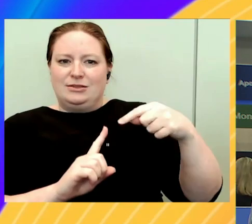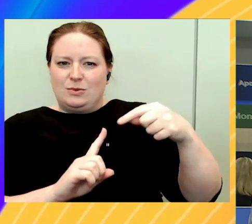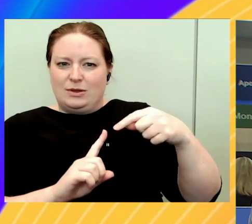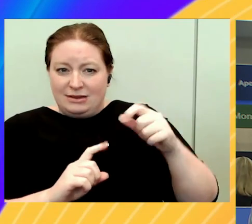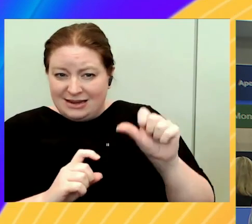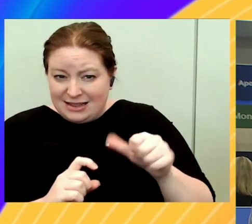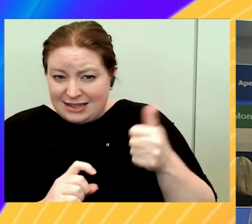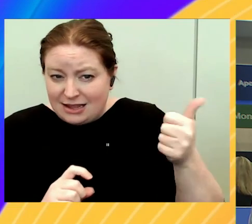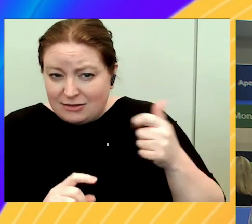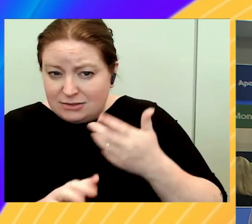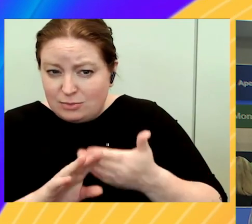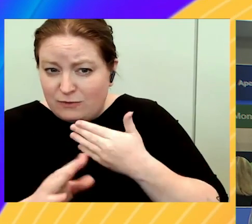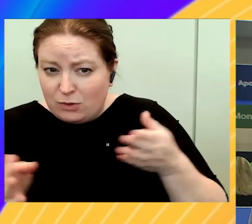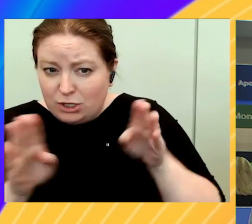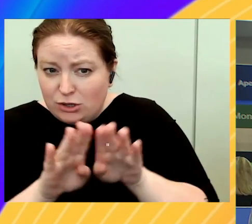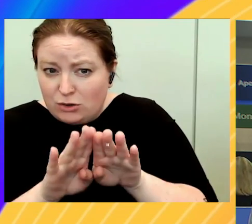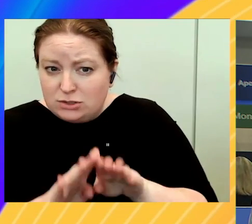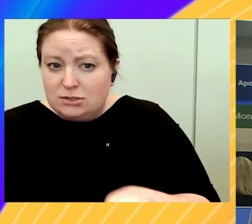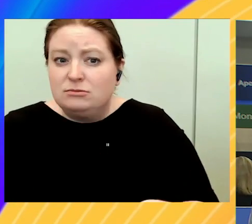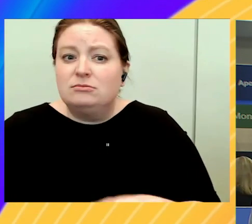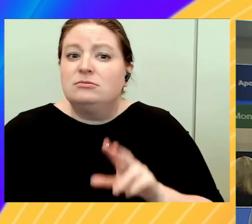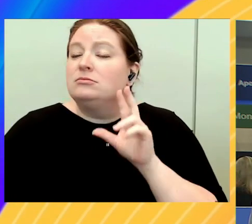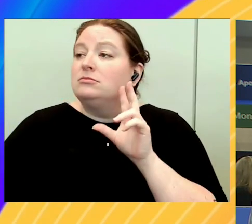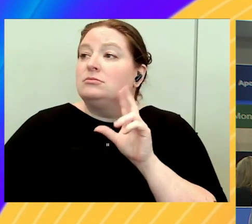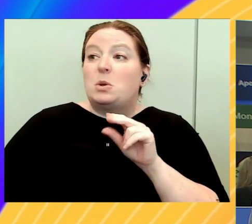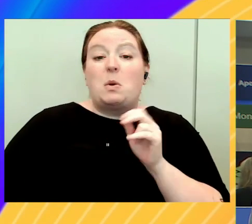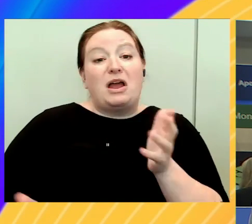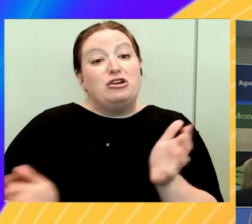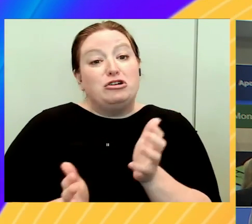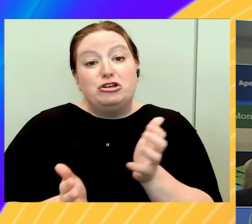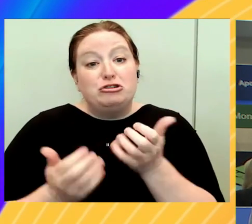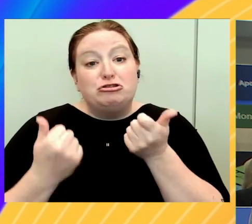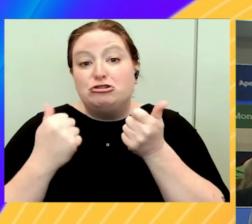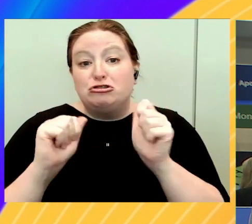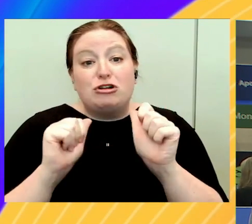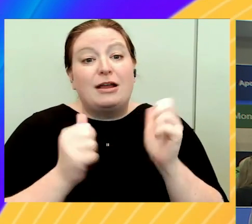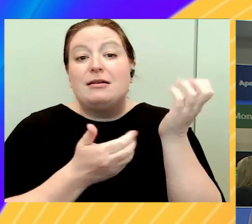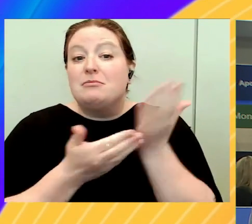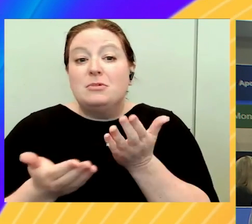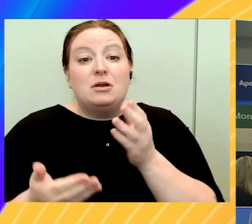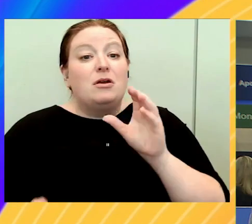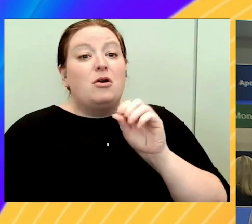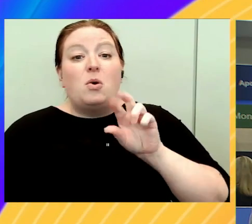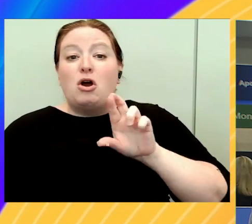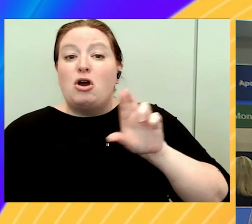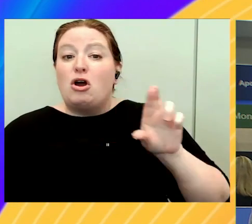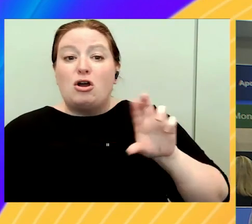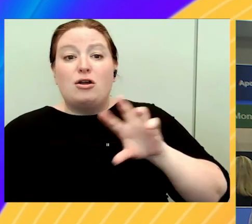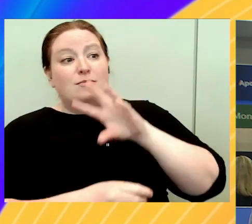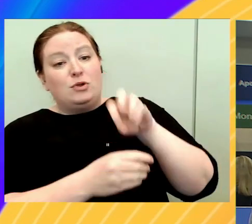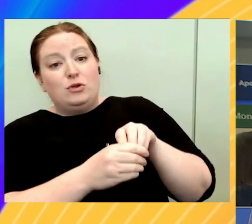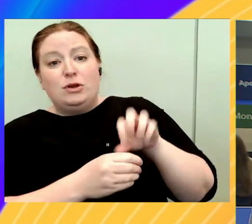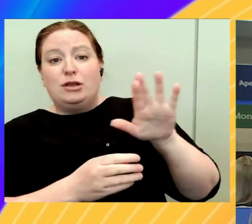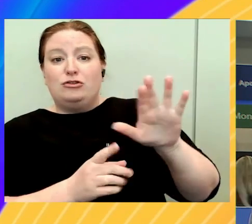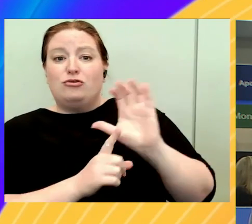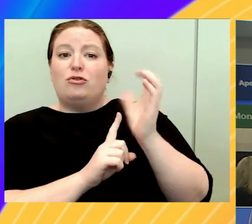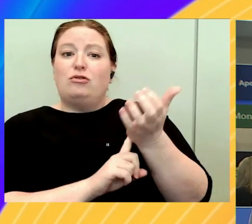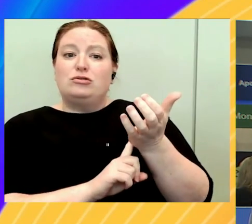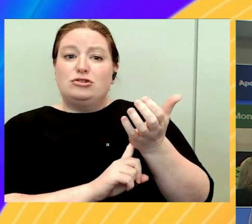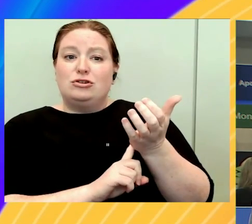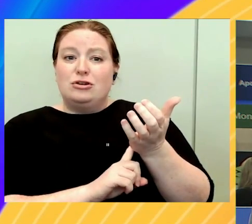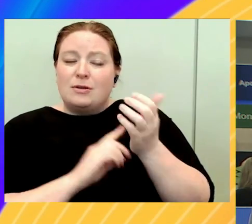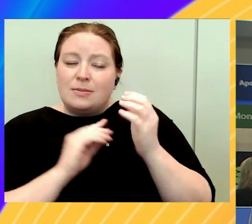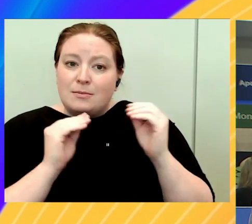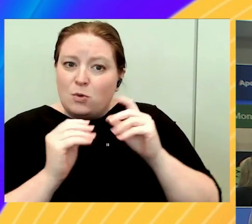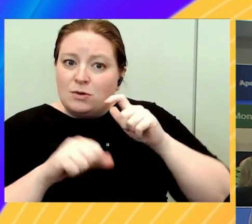off? No, I highly encourage just try one. Yeah. Bring the OR, bring it into your culture, bring it into your process. Yeah. Yeah, the more times you do this, the more